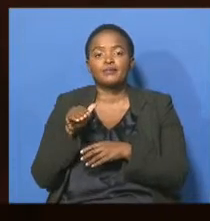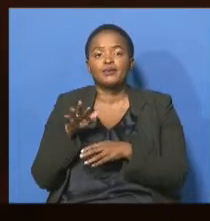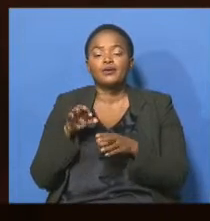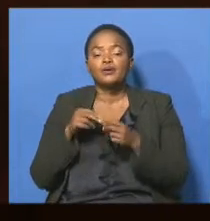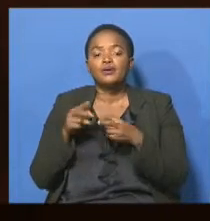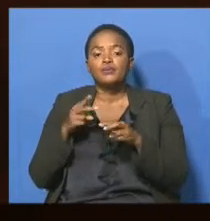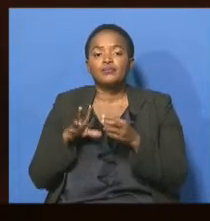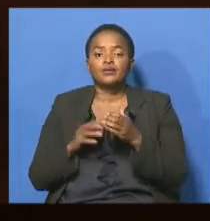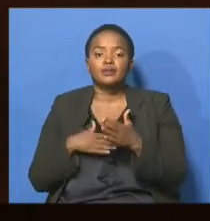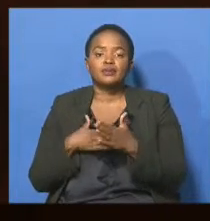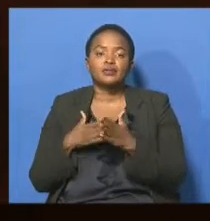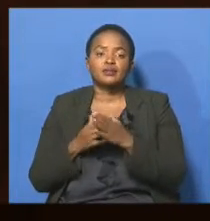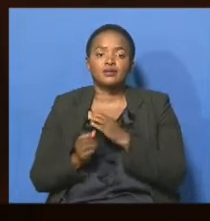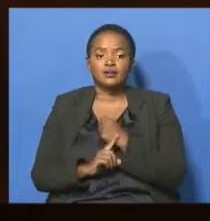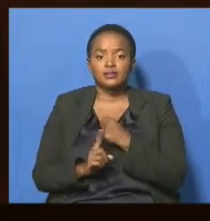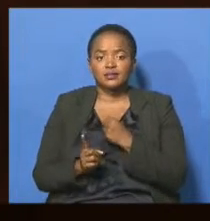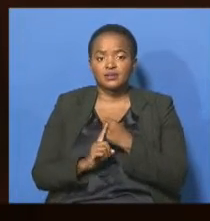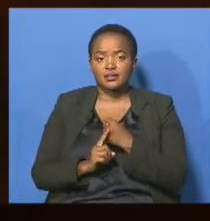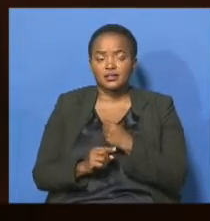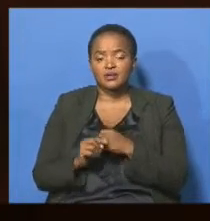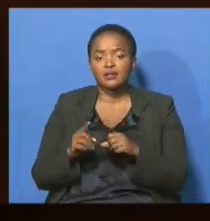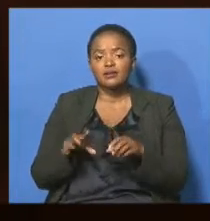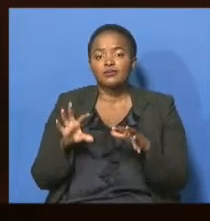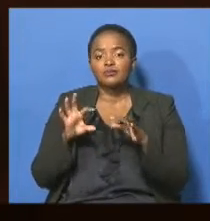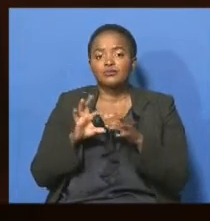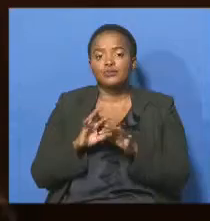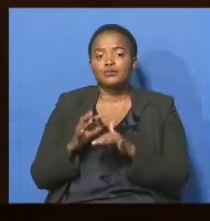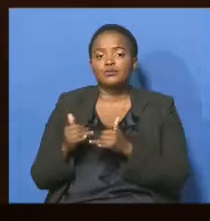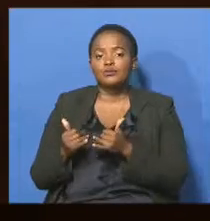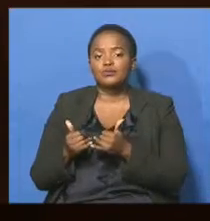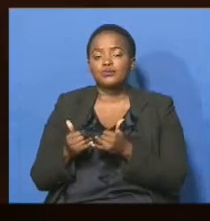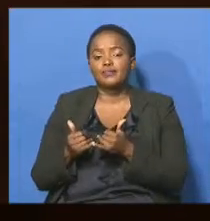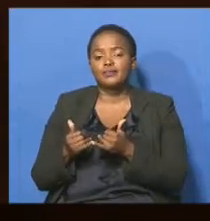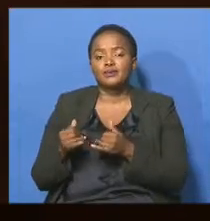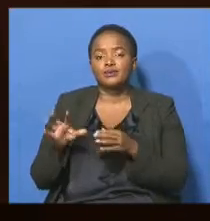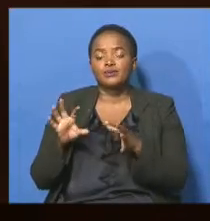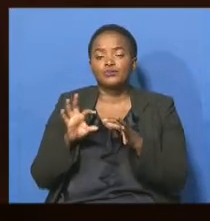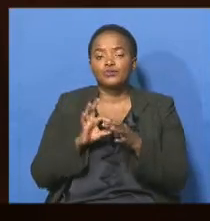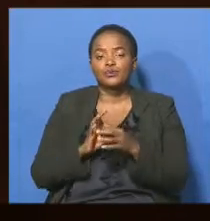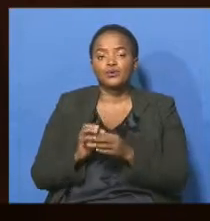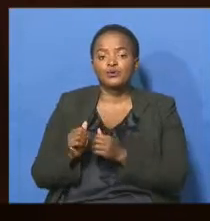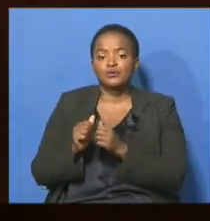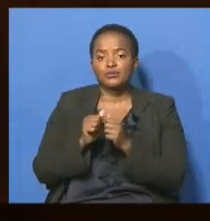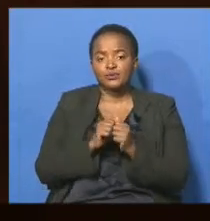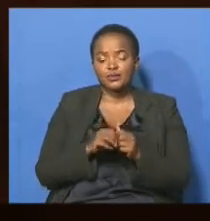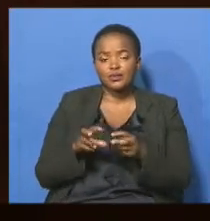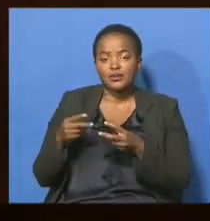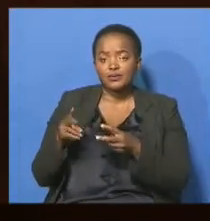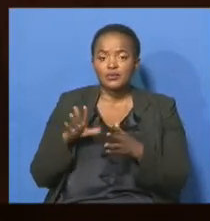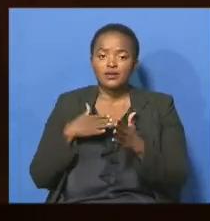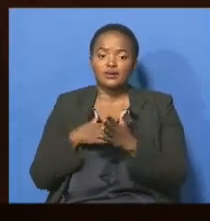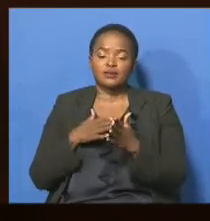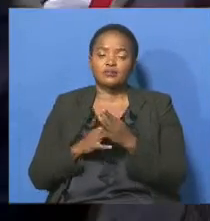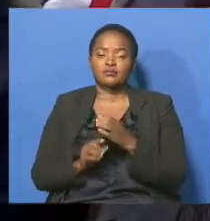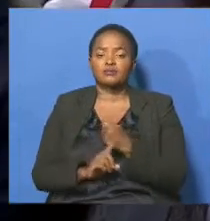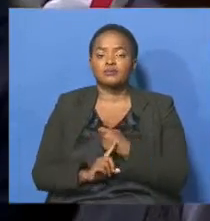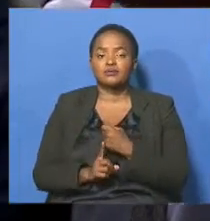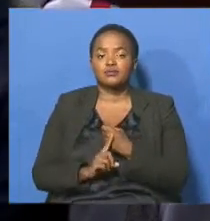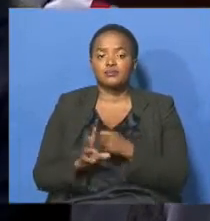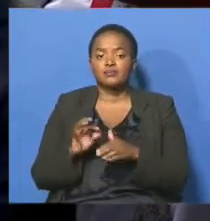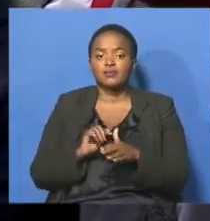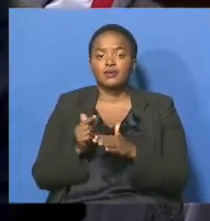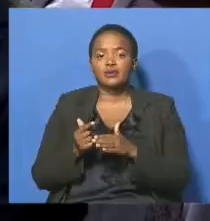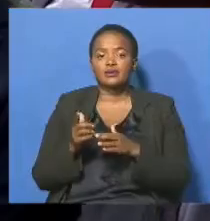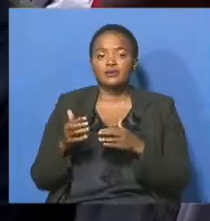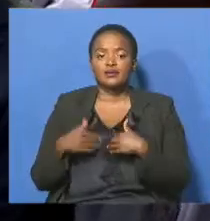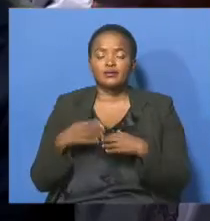fight against crime, in bringing the communities to unite in the fight against crime. And then you